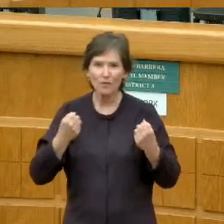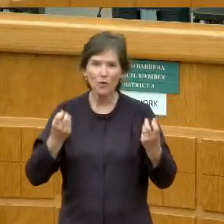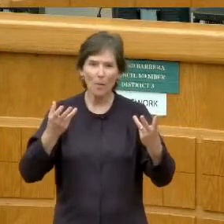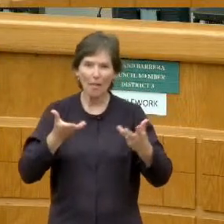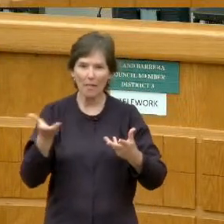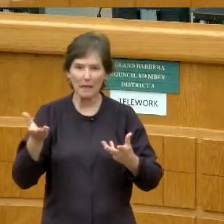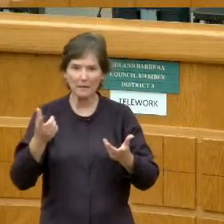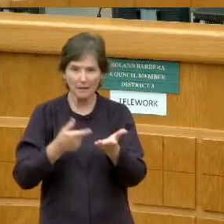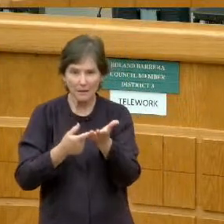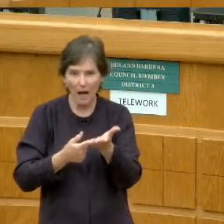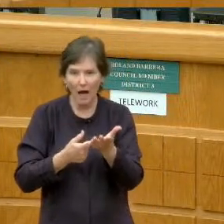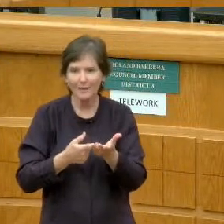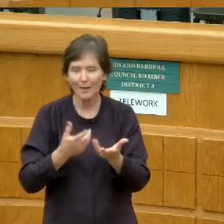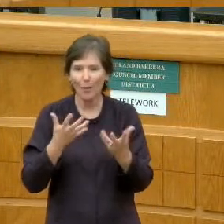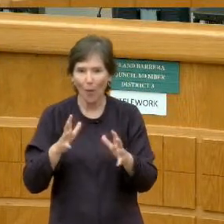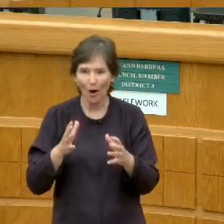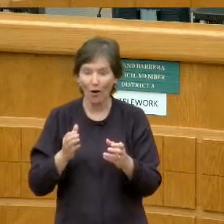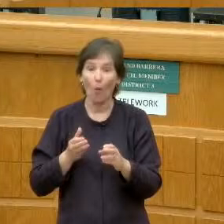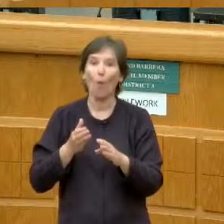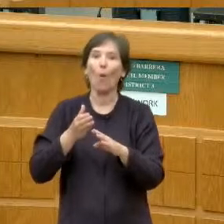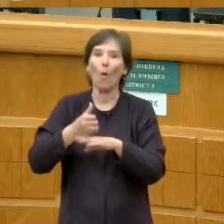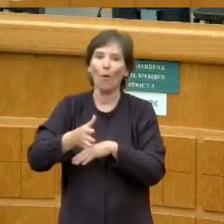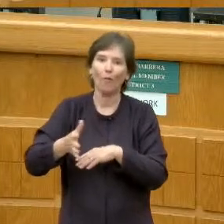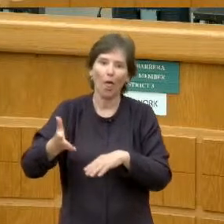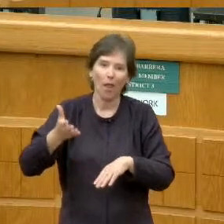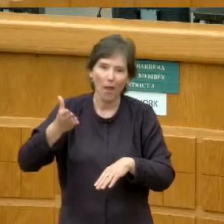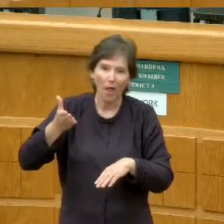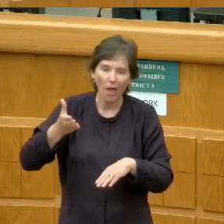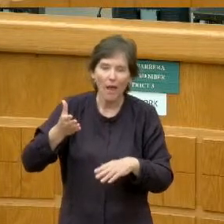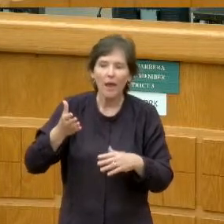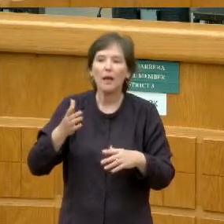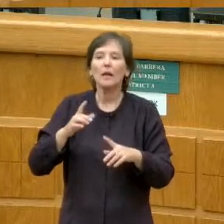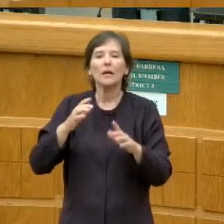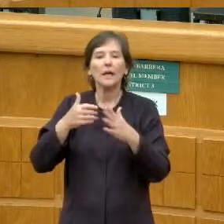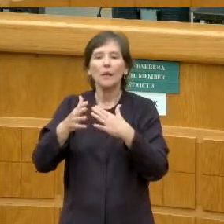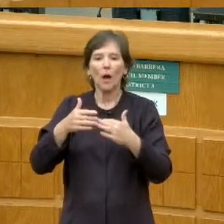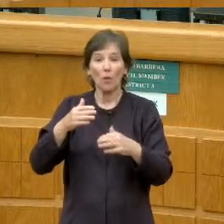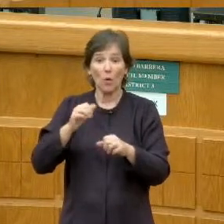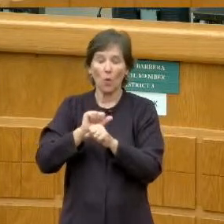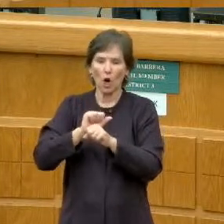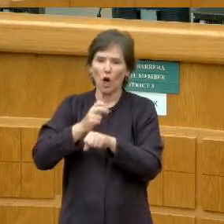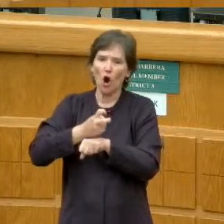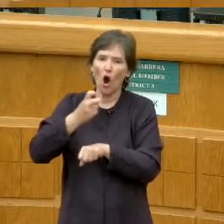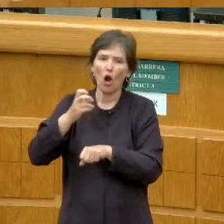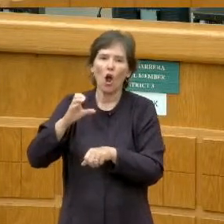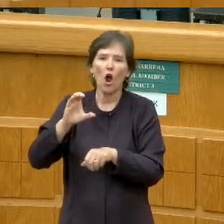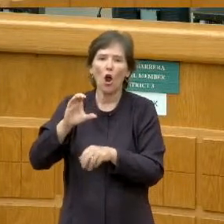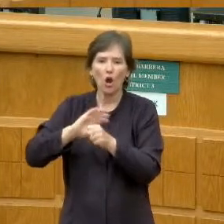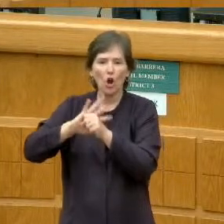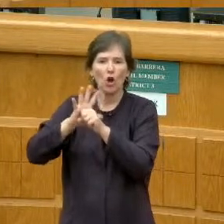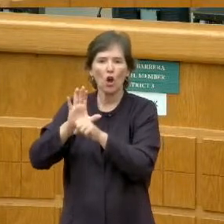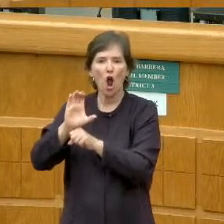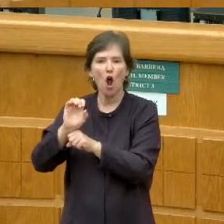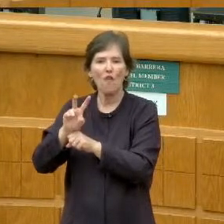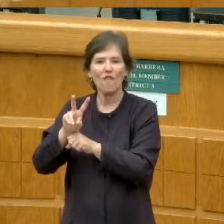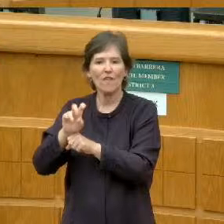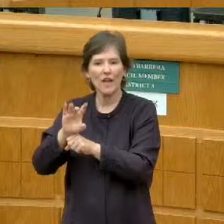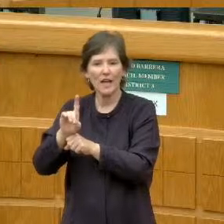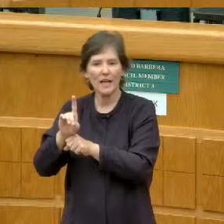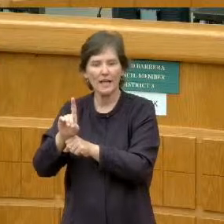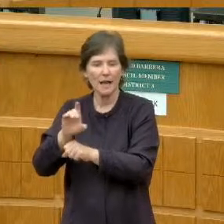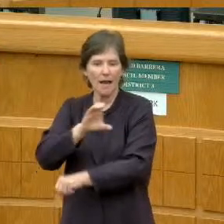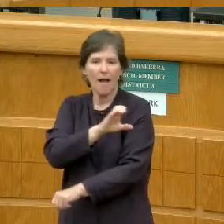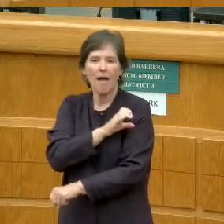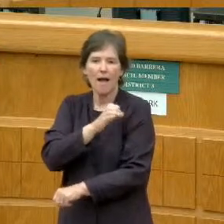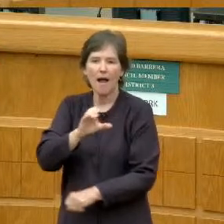it today, but thanks for asking. We've been working really hard on the COVID clinic. And so let me kind of see